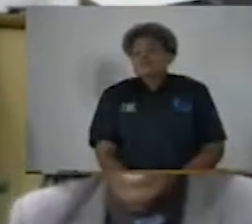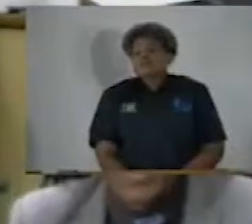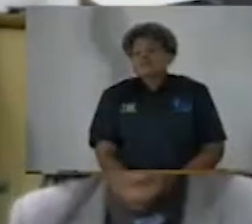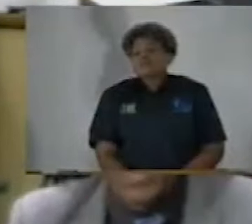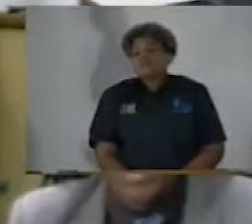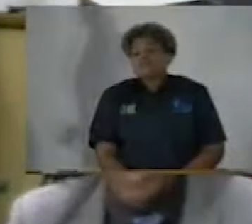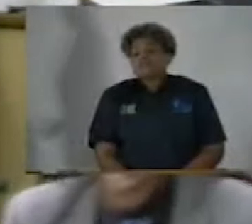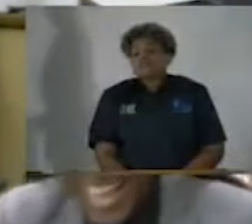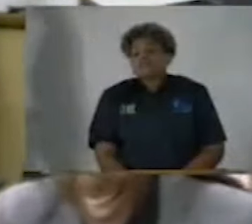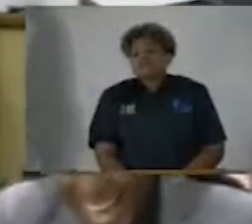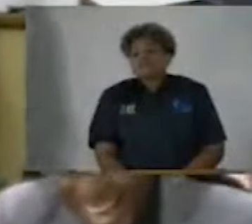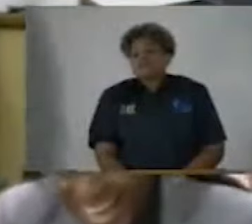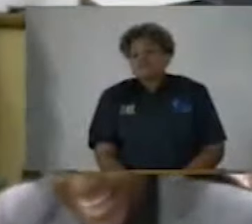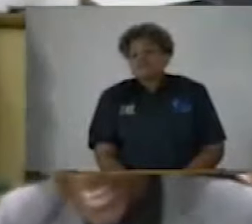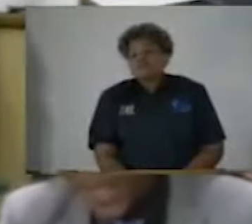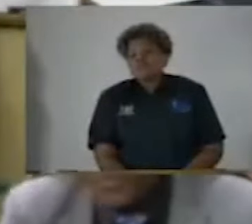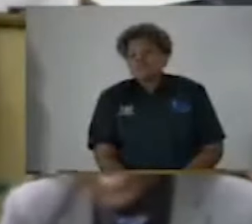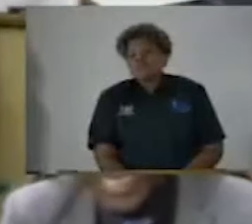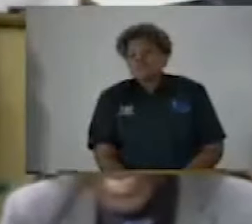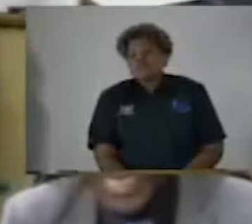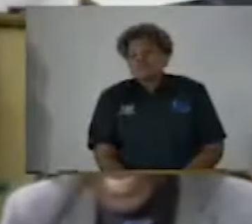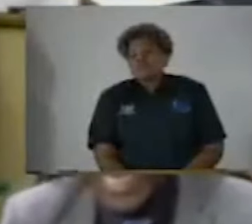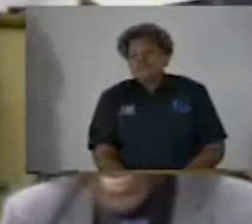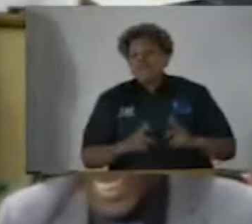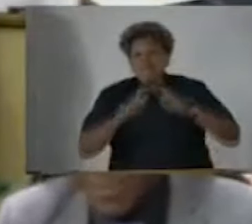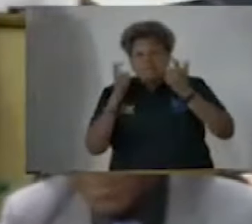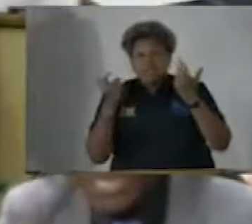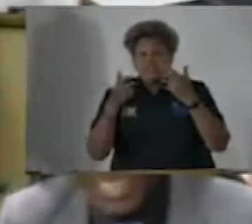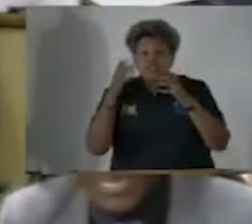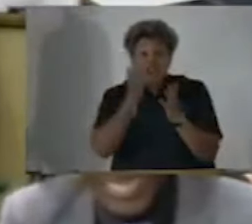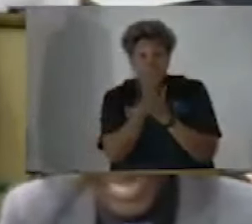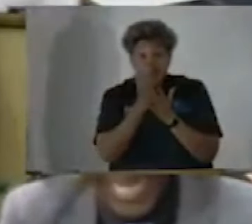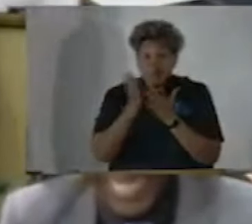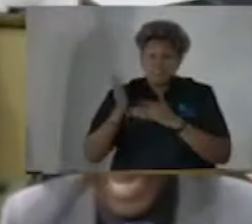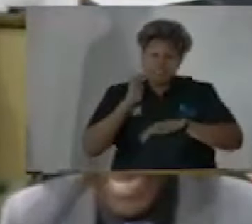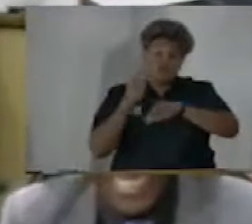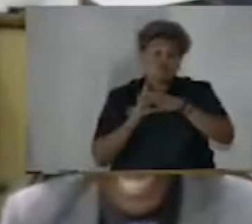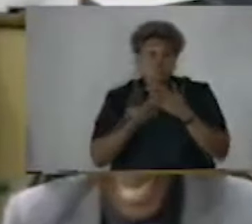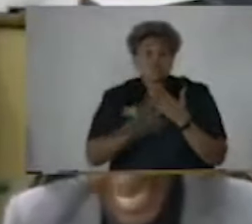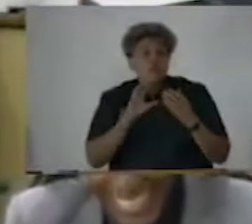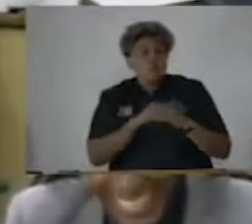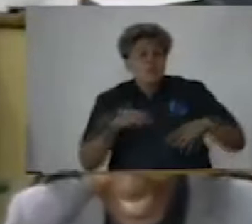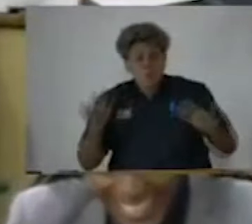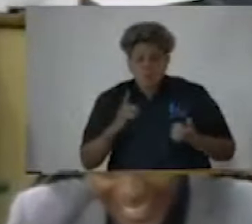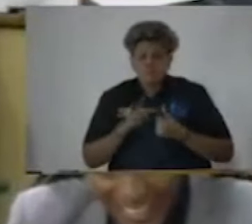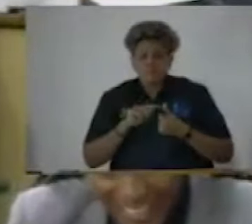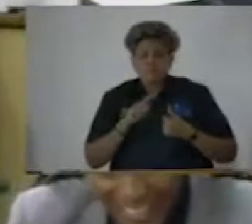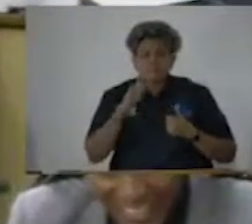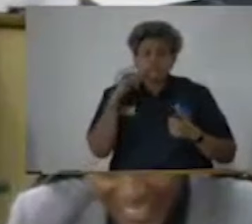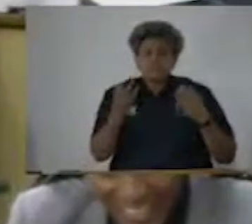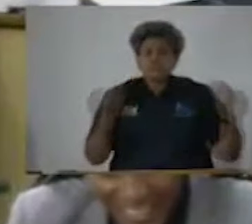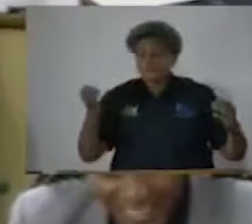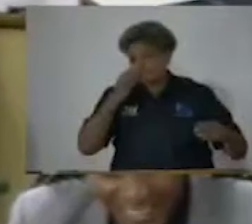The major element of the REACH program will include the distribution